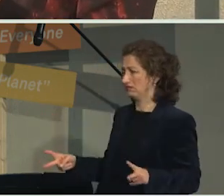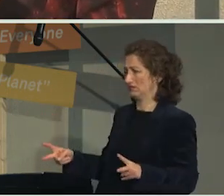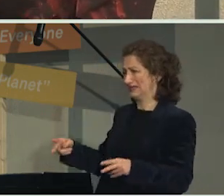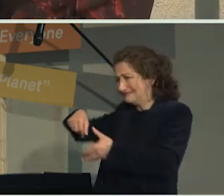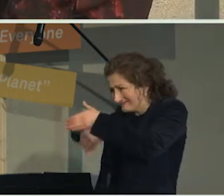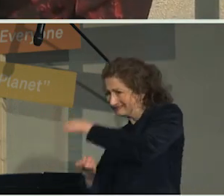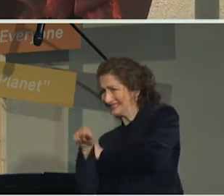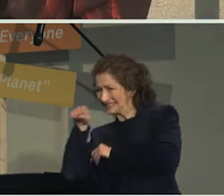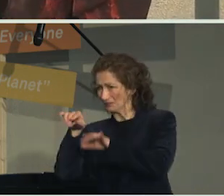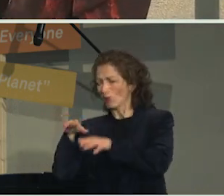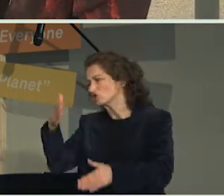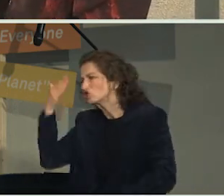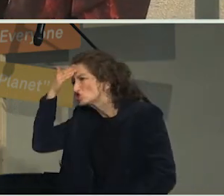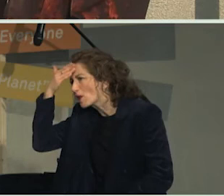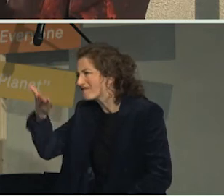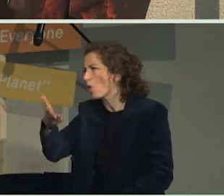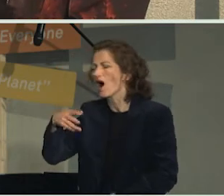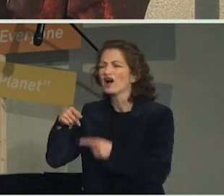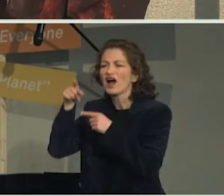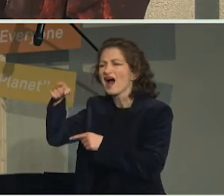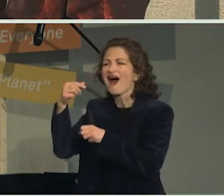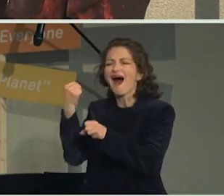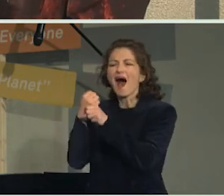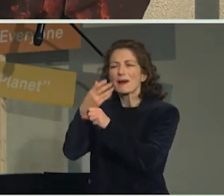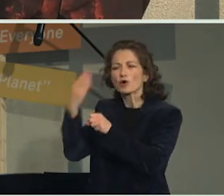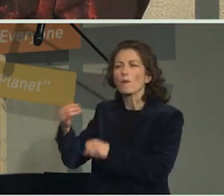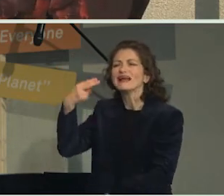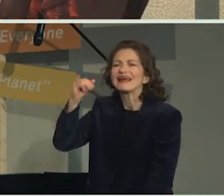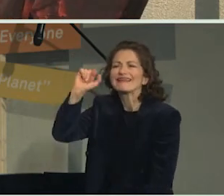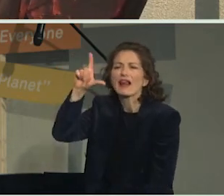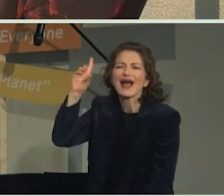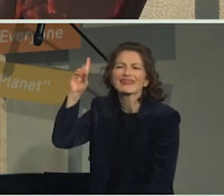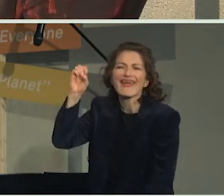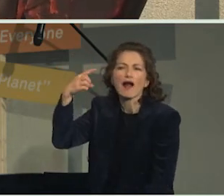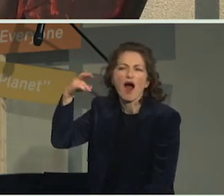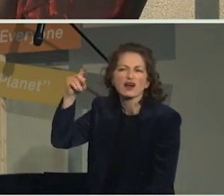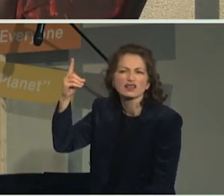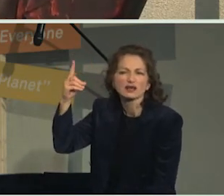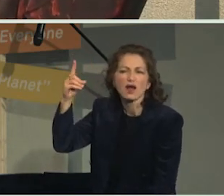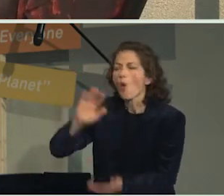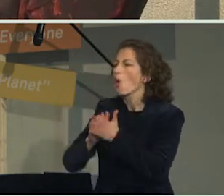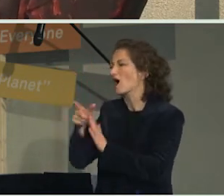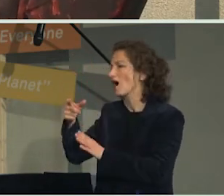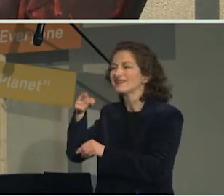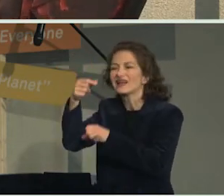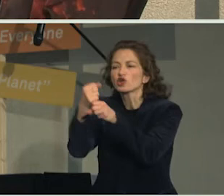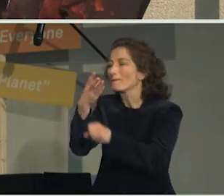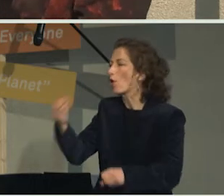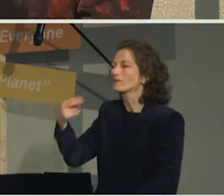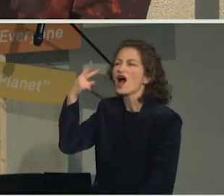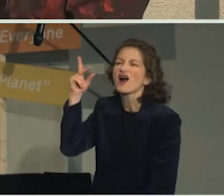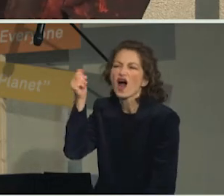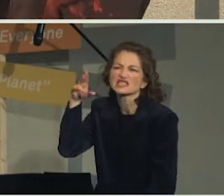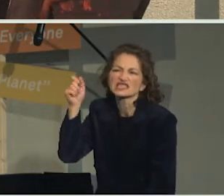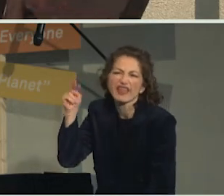imagine Hildegard would get this place, or imagine even Carsten would get our position. I mean, this is not possible. Oh